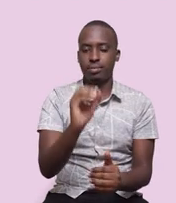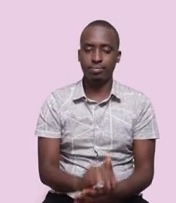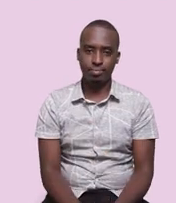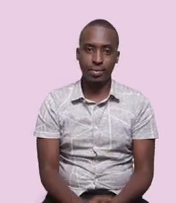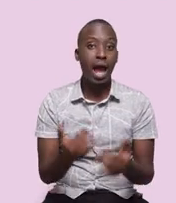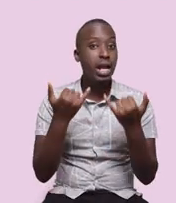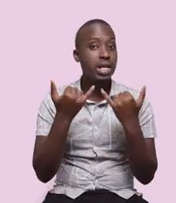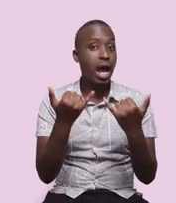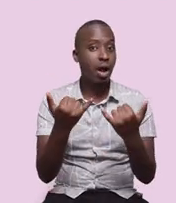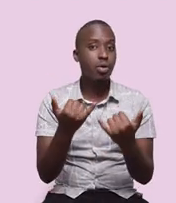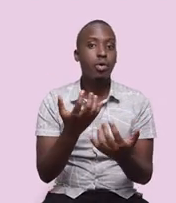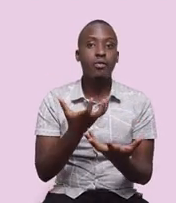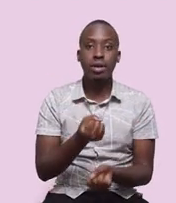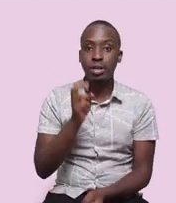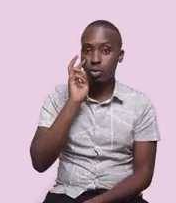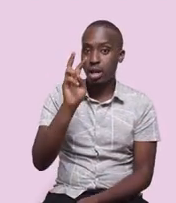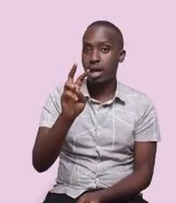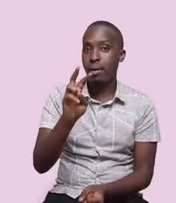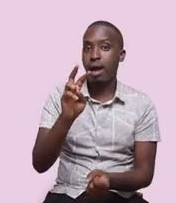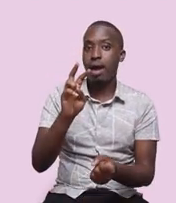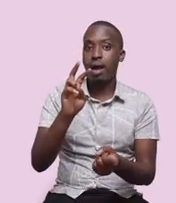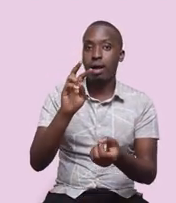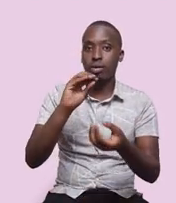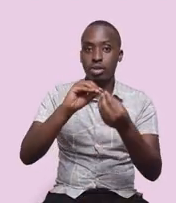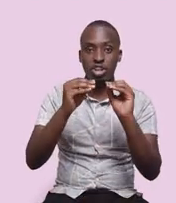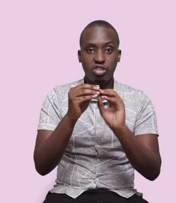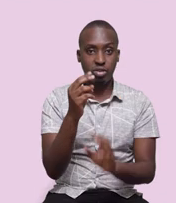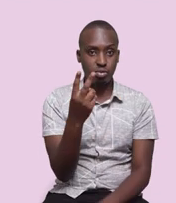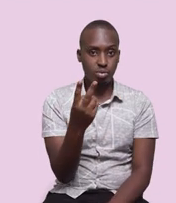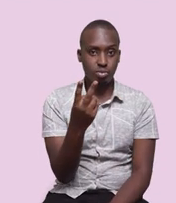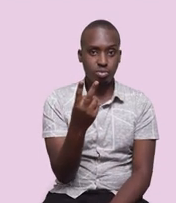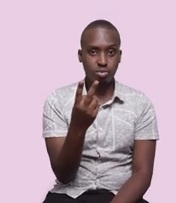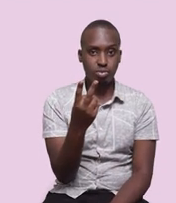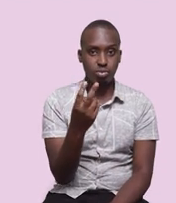Now, let's have a look to integers too.